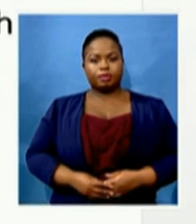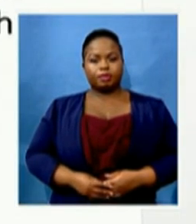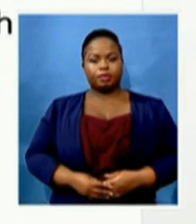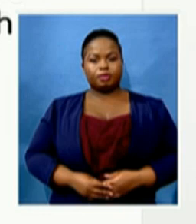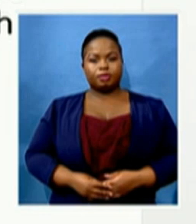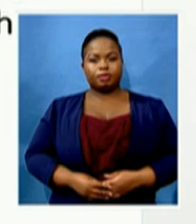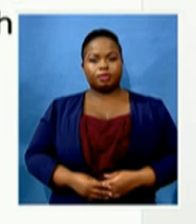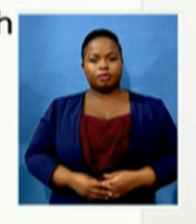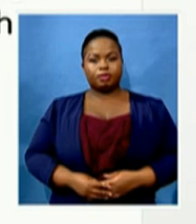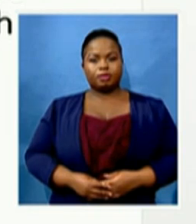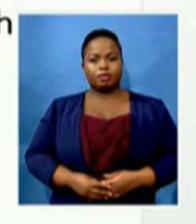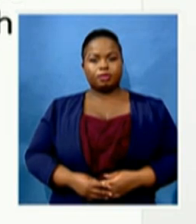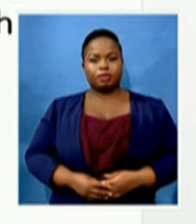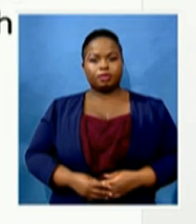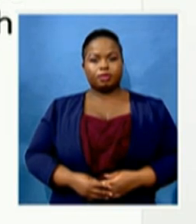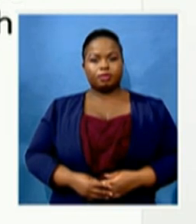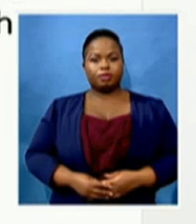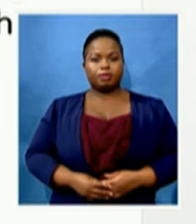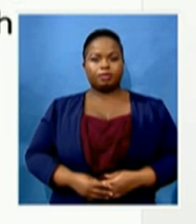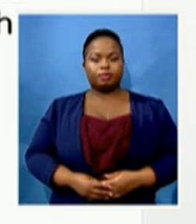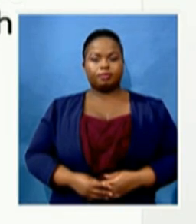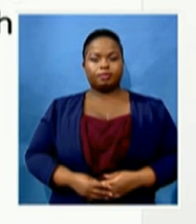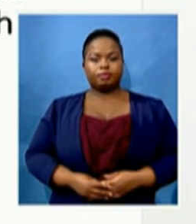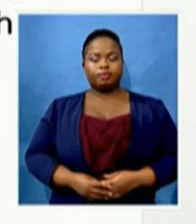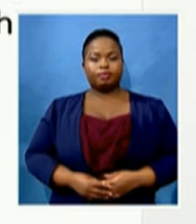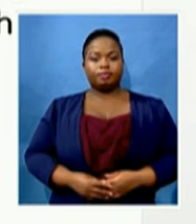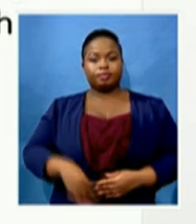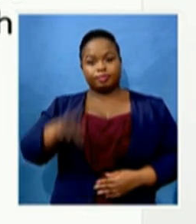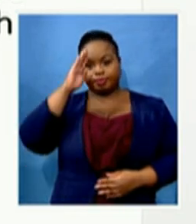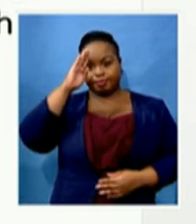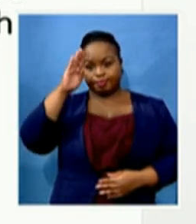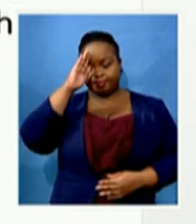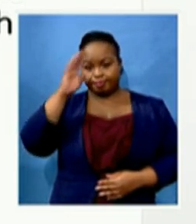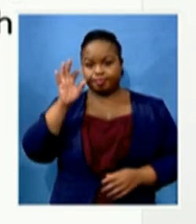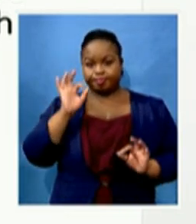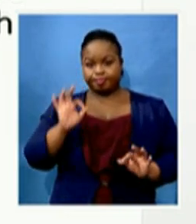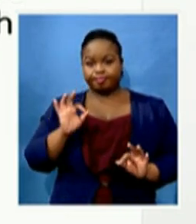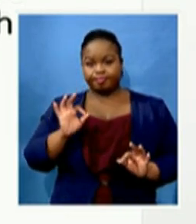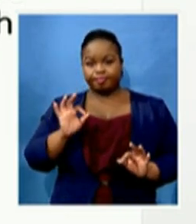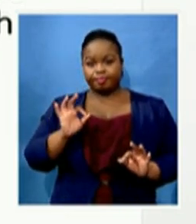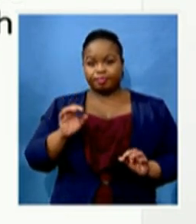Hi, can that be, is that visible? Yes, we can see it, thanks.